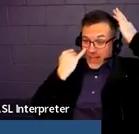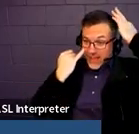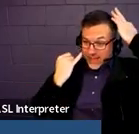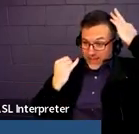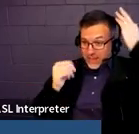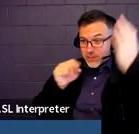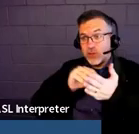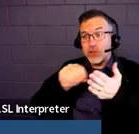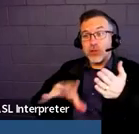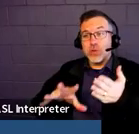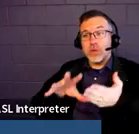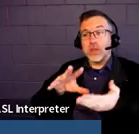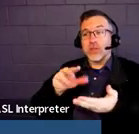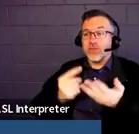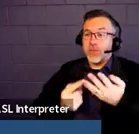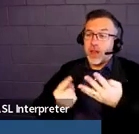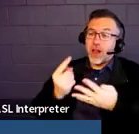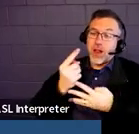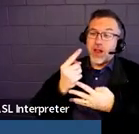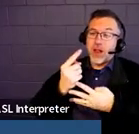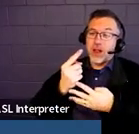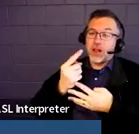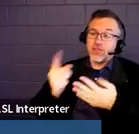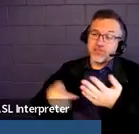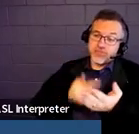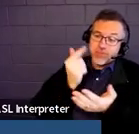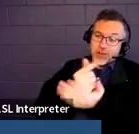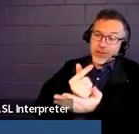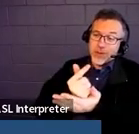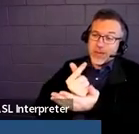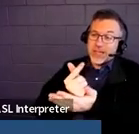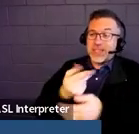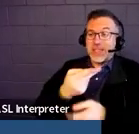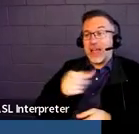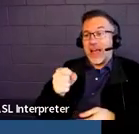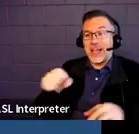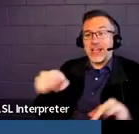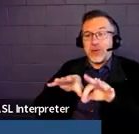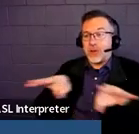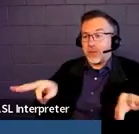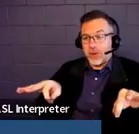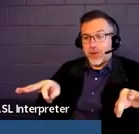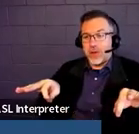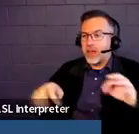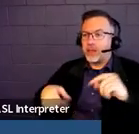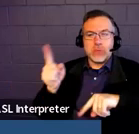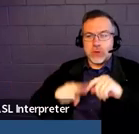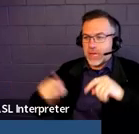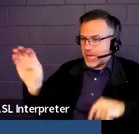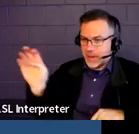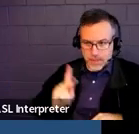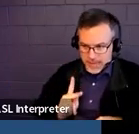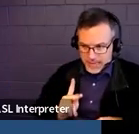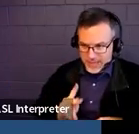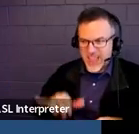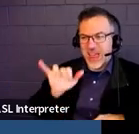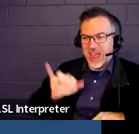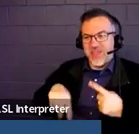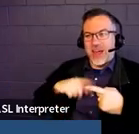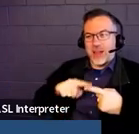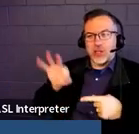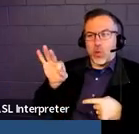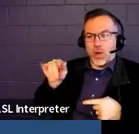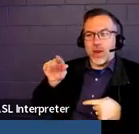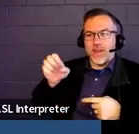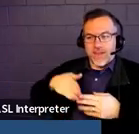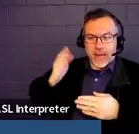student with a high school diploma, there is no coming back. That's when FAPE ends for them. That's when all